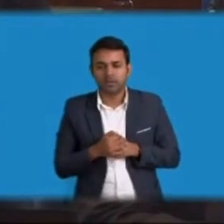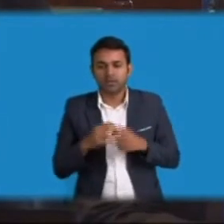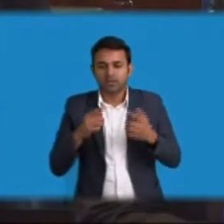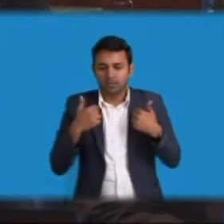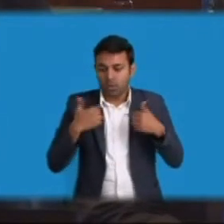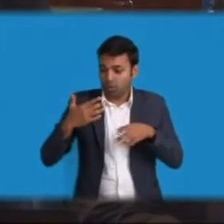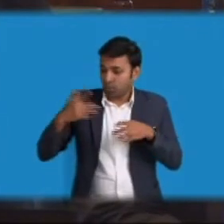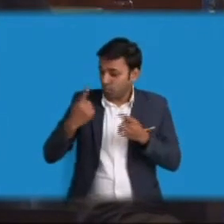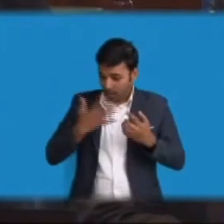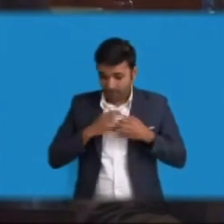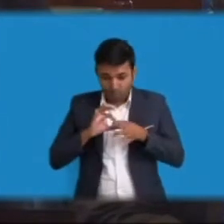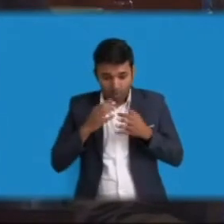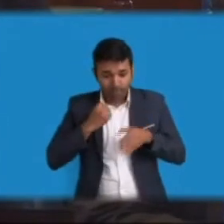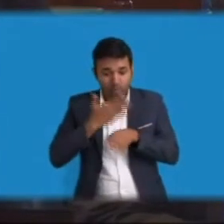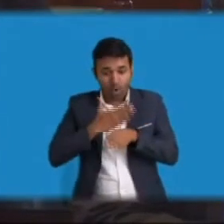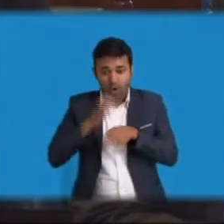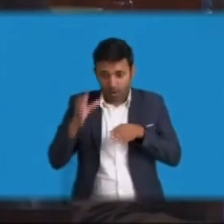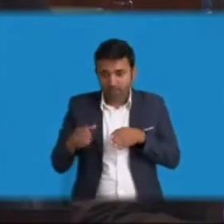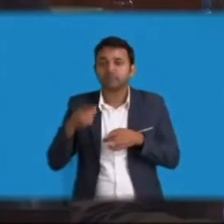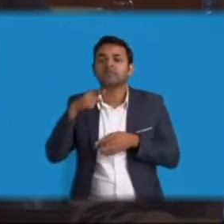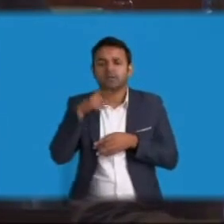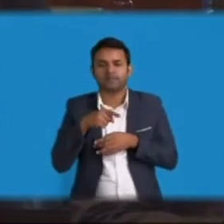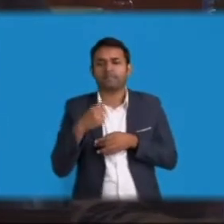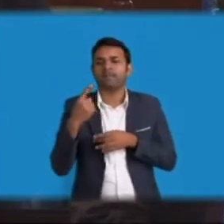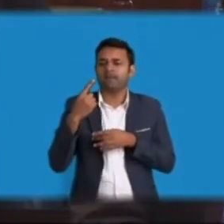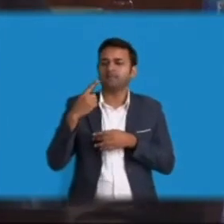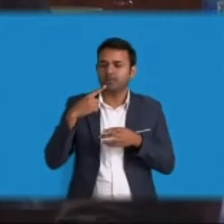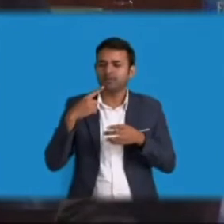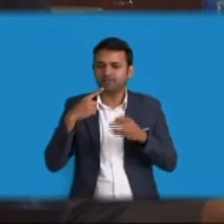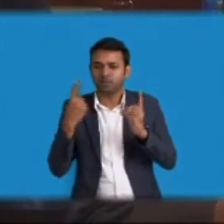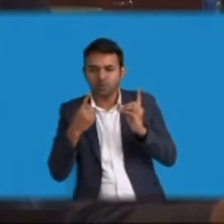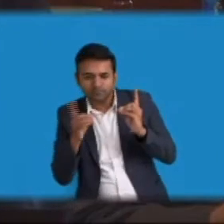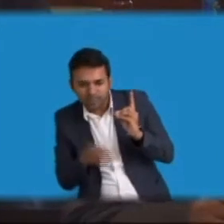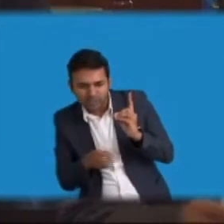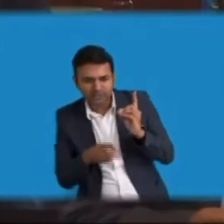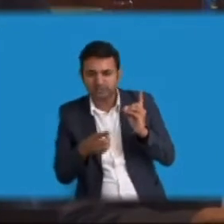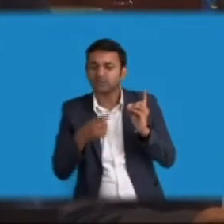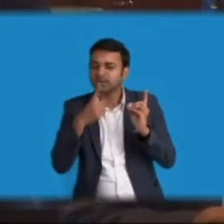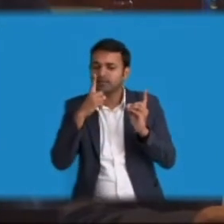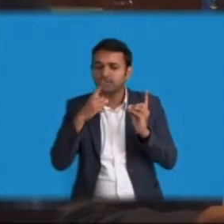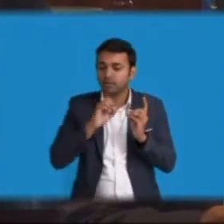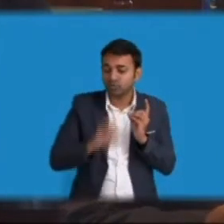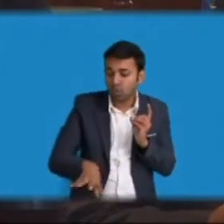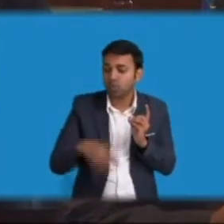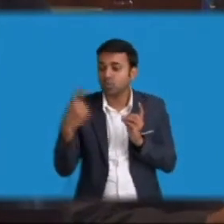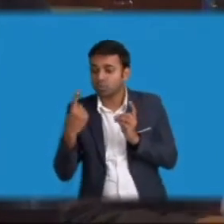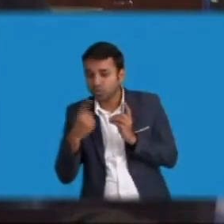than 5,000 litter bookings in 2016. Madam Speaker, this is apart from warnings issued by the litter officers.